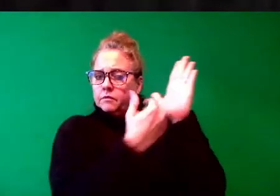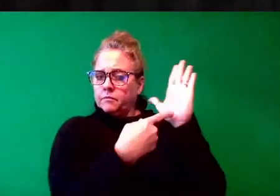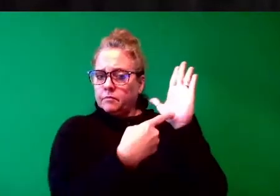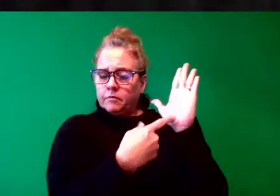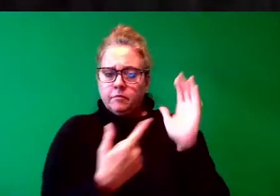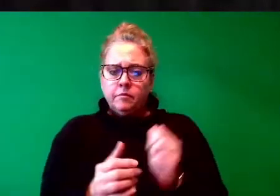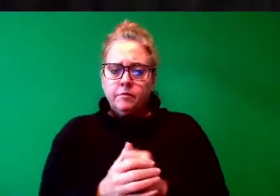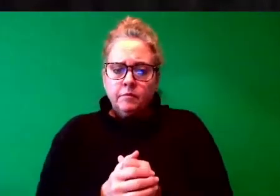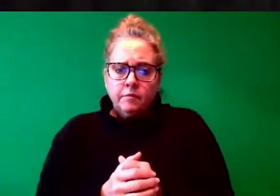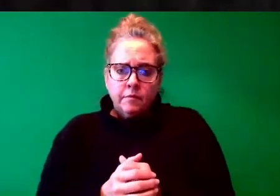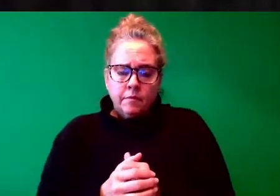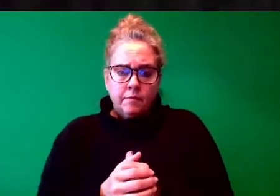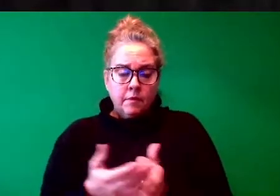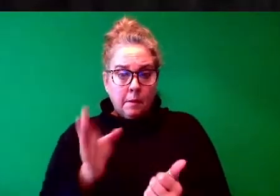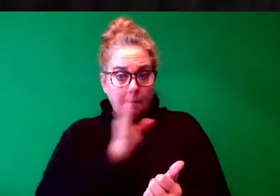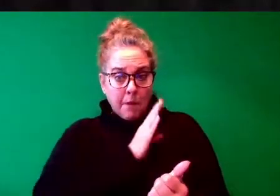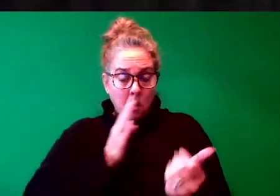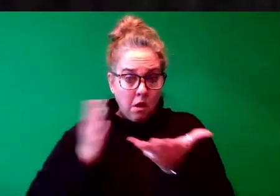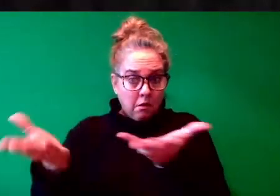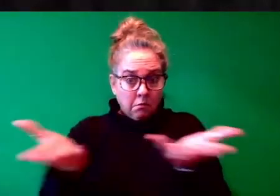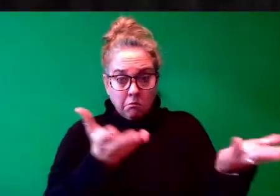Other Board of Health member comment?